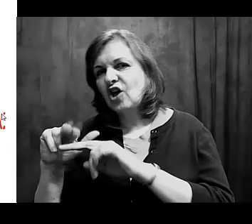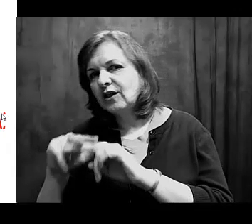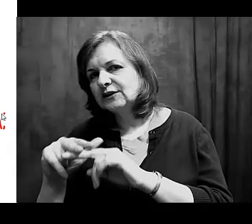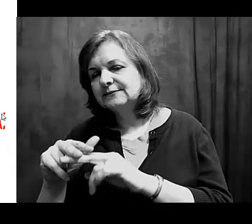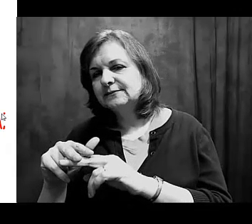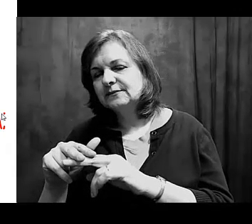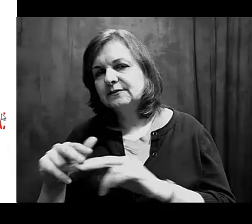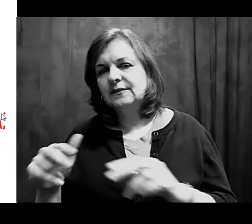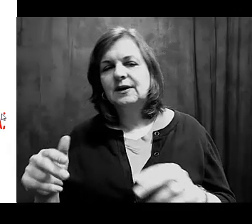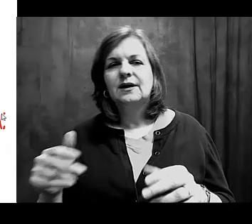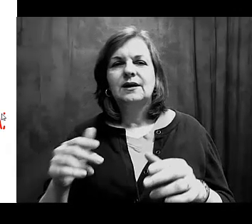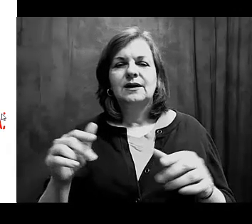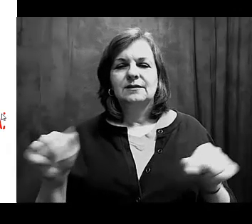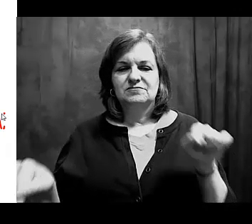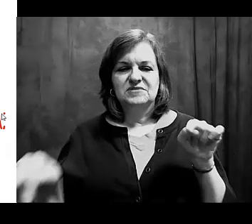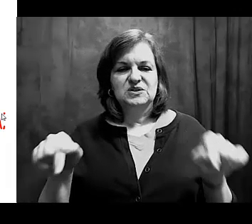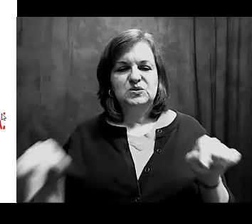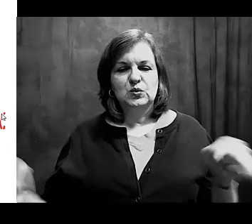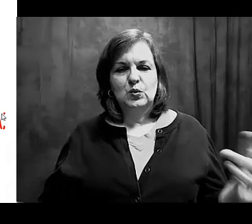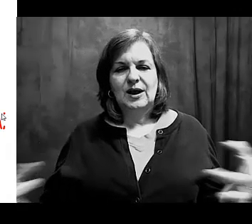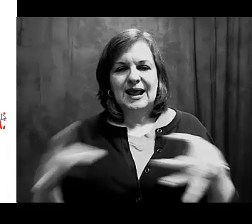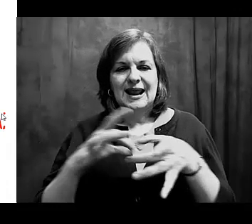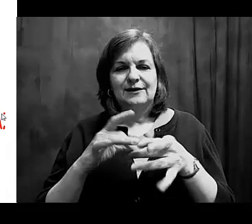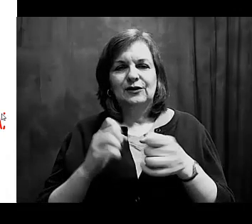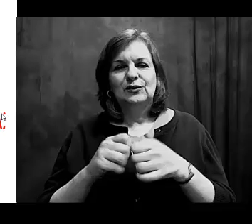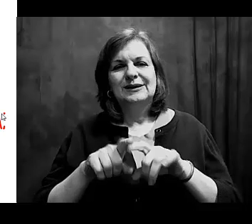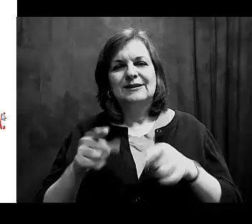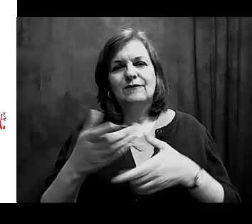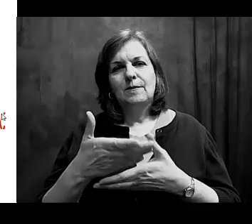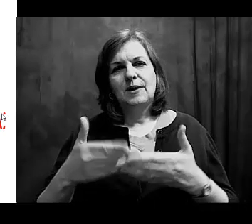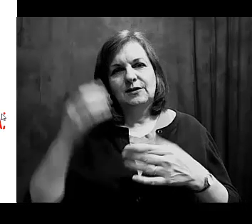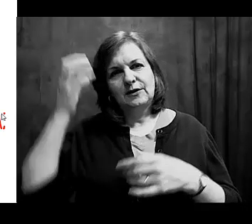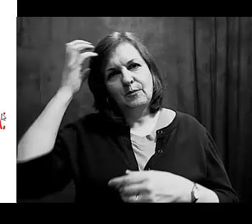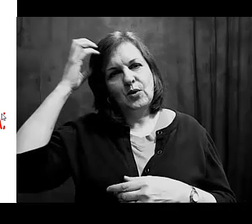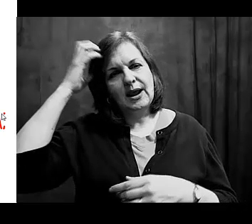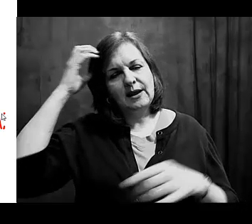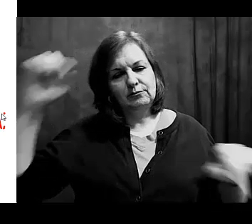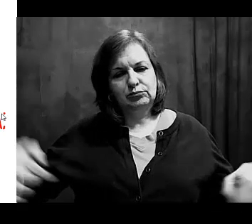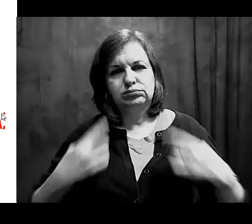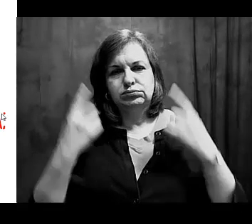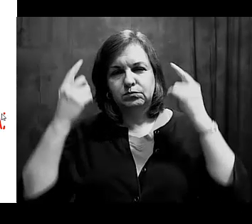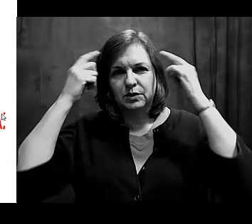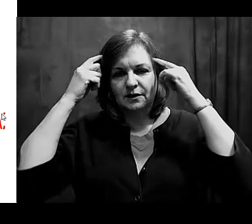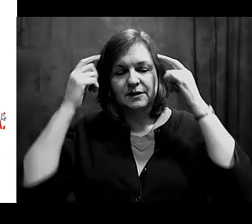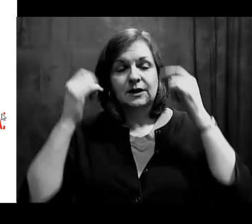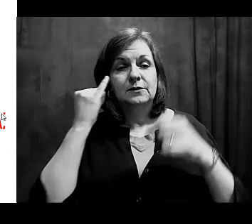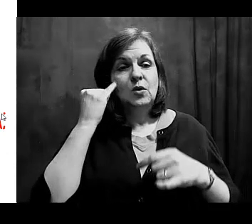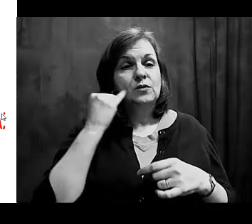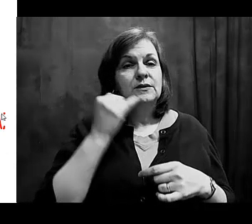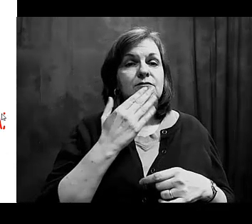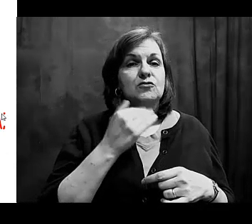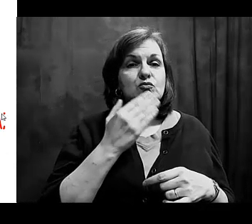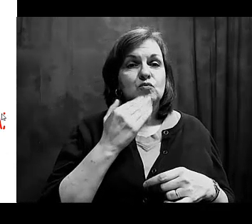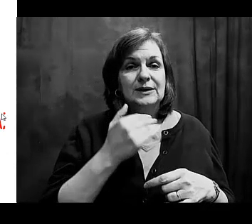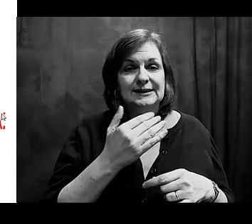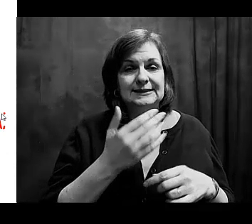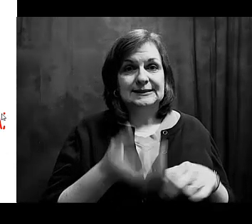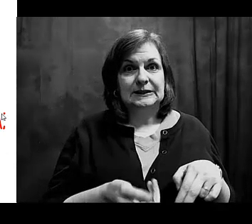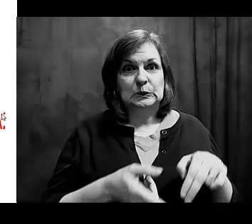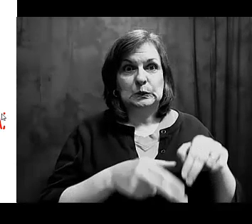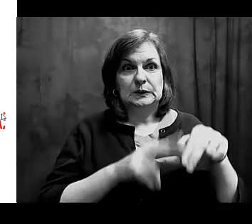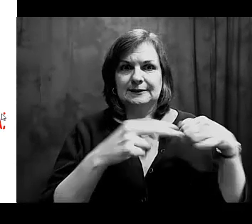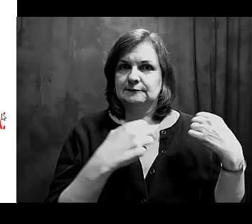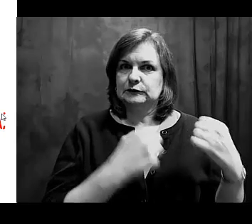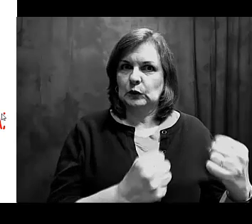If you've ever turned off your alarm clock and not remembered turning it off when you wake up hours later, you